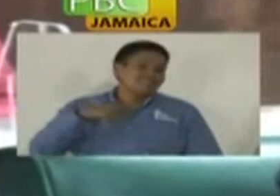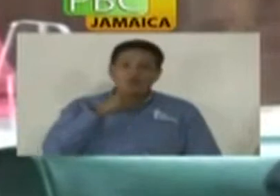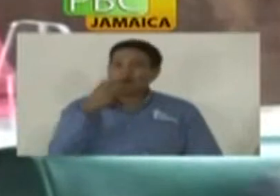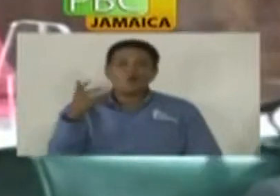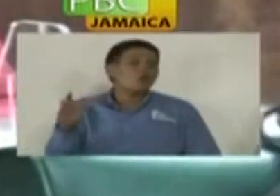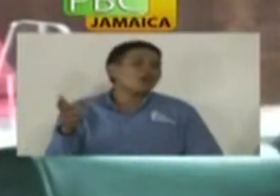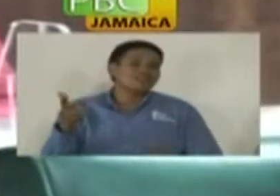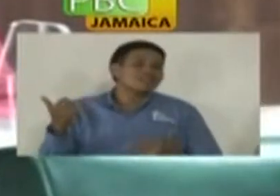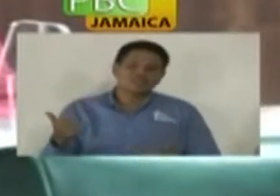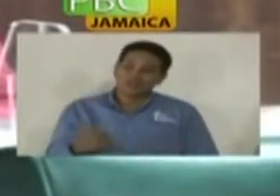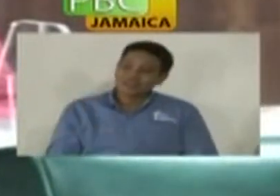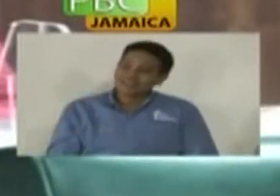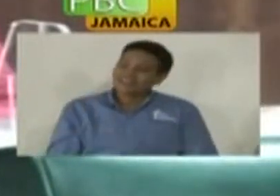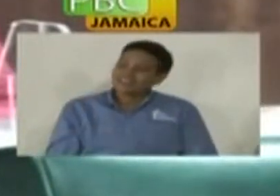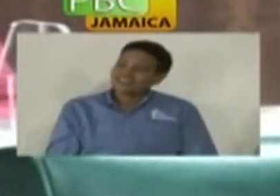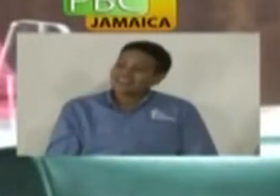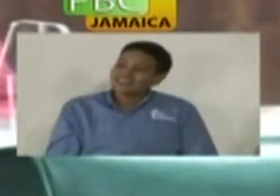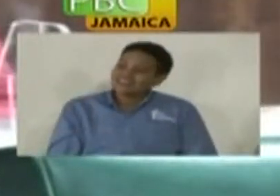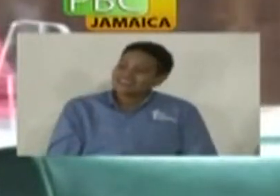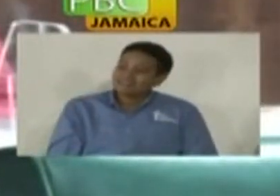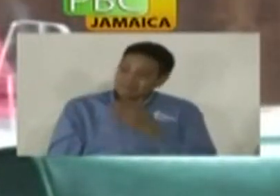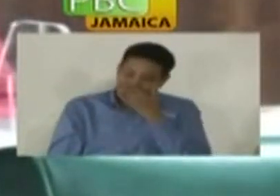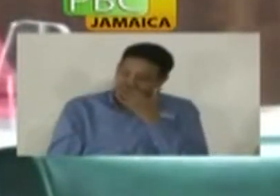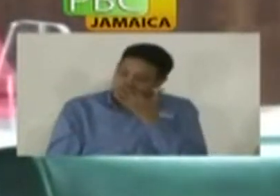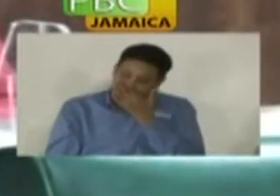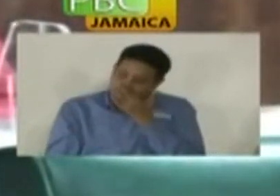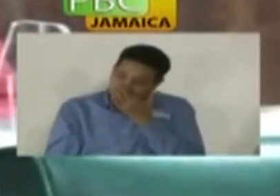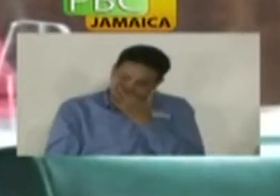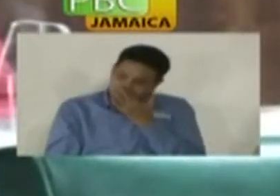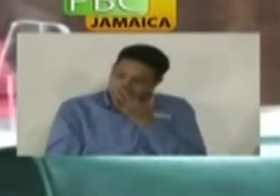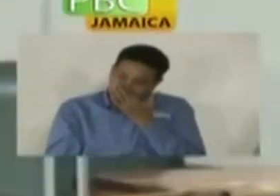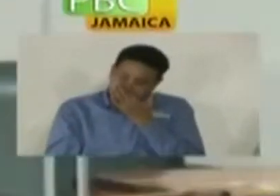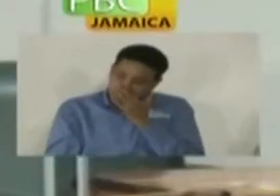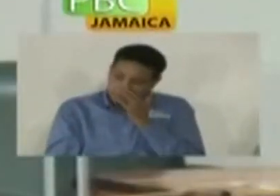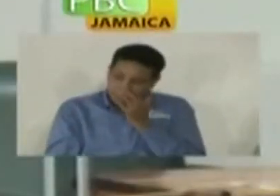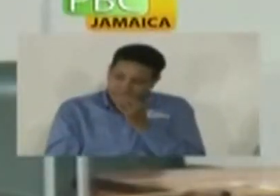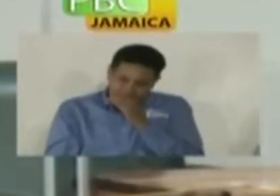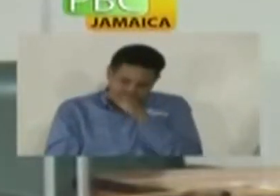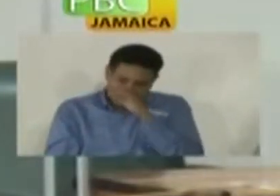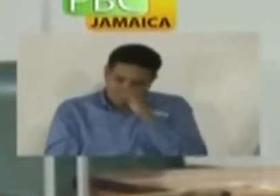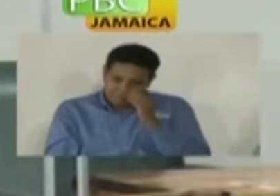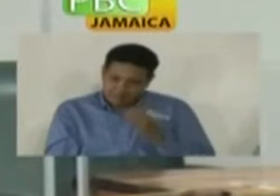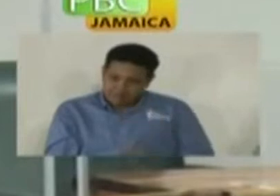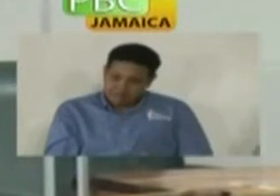We might have to pick it up another time, another place. Yes. Yes,